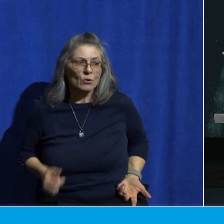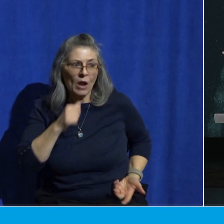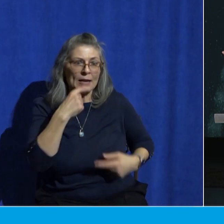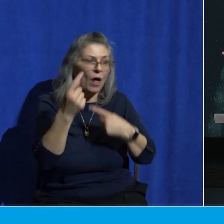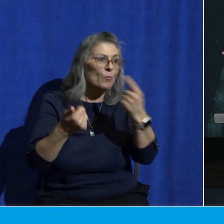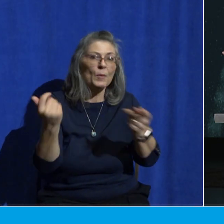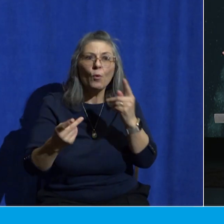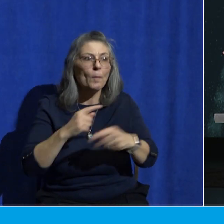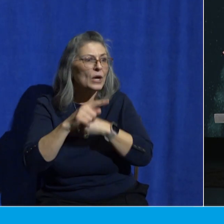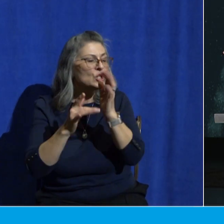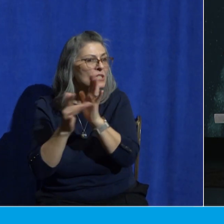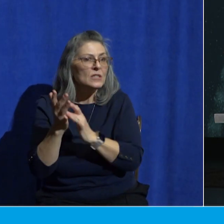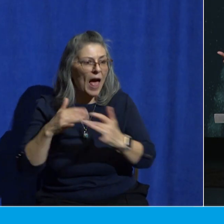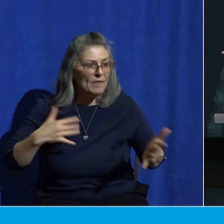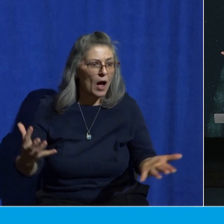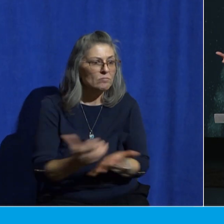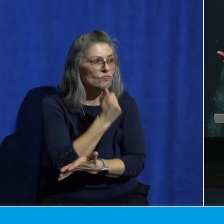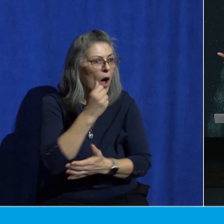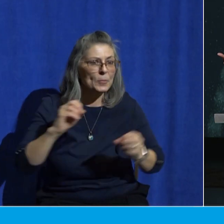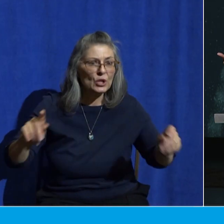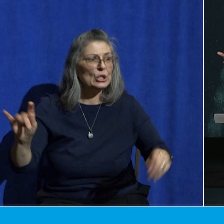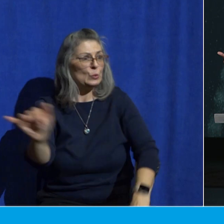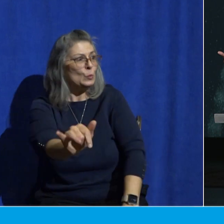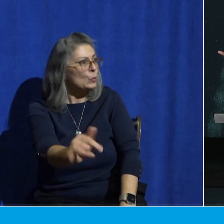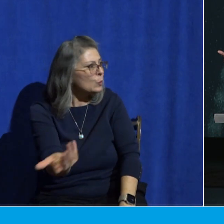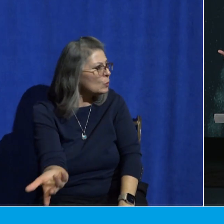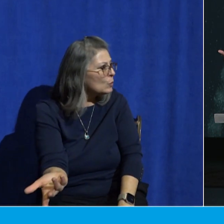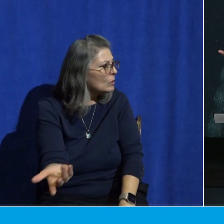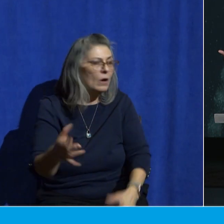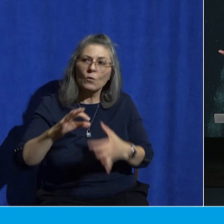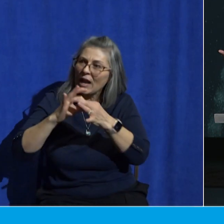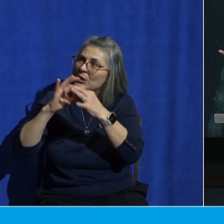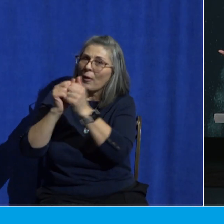Jesus, and they're not even telling you about him. Like,